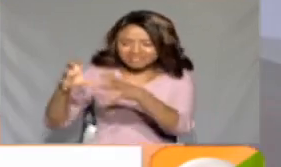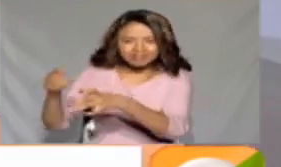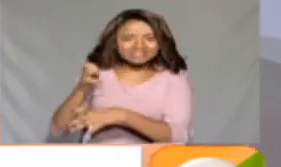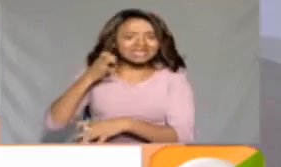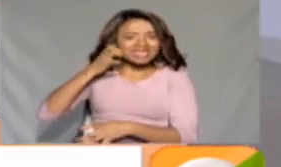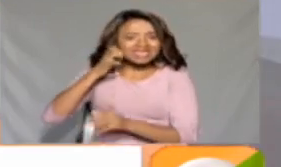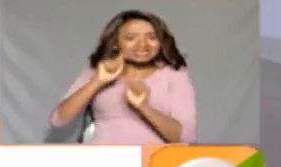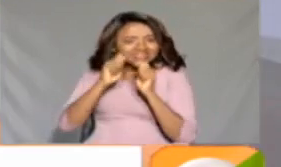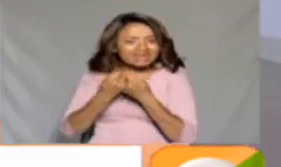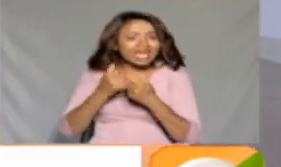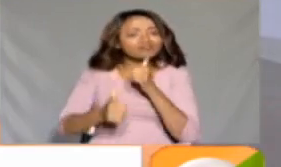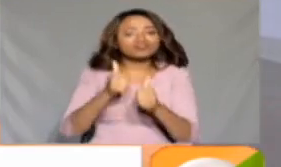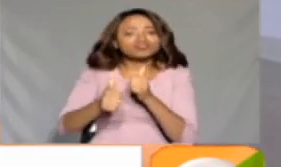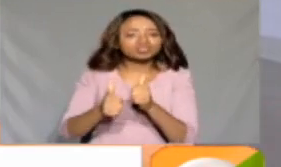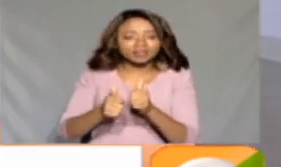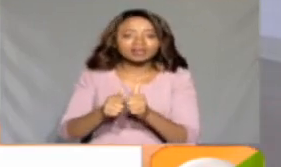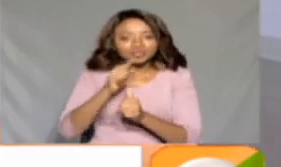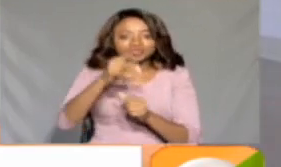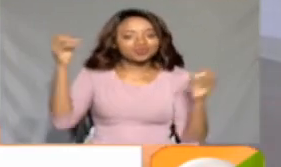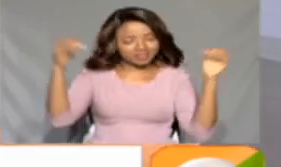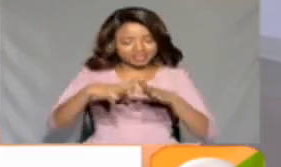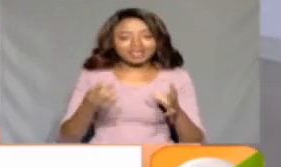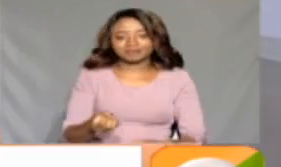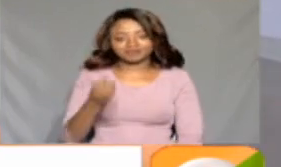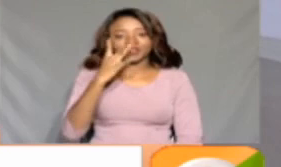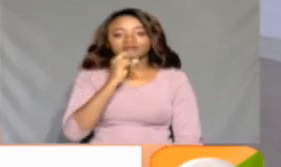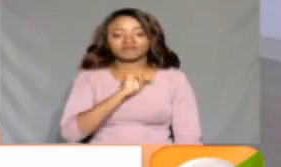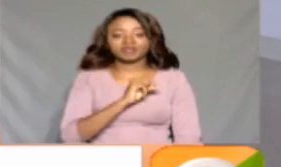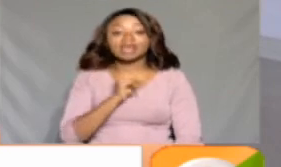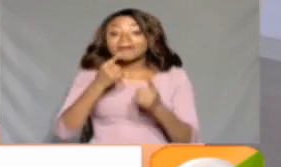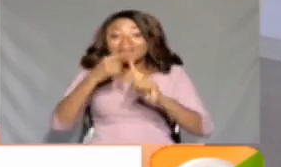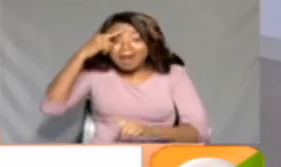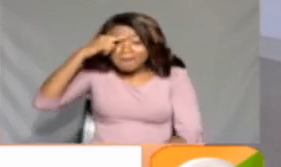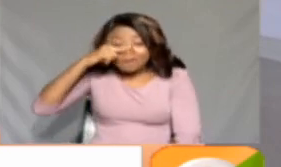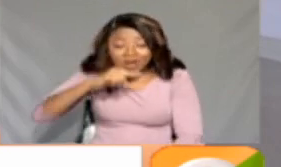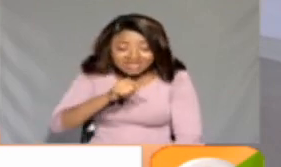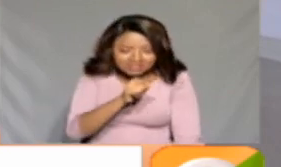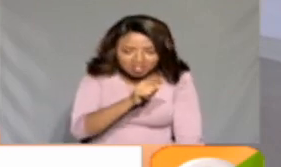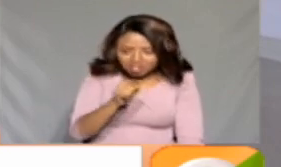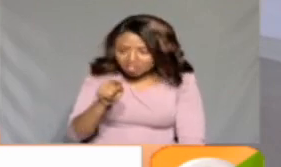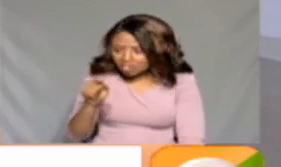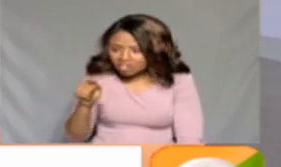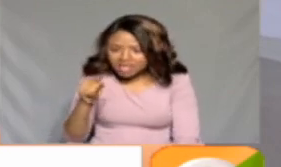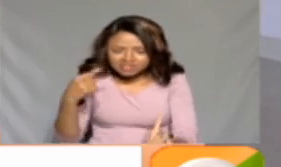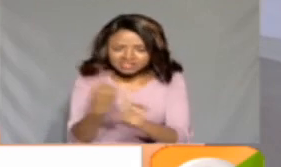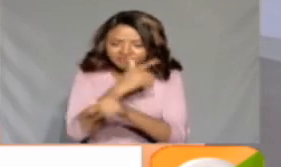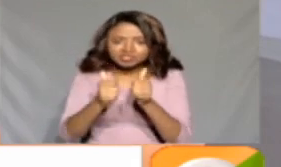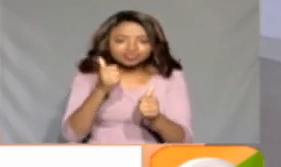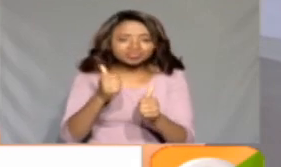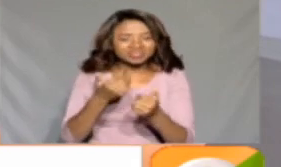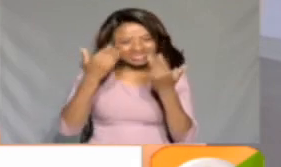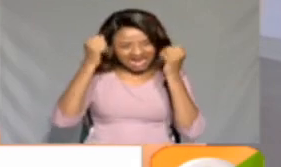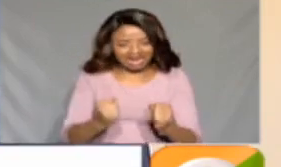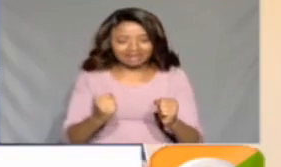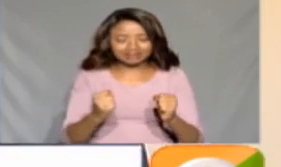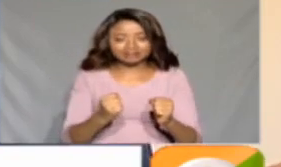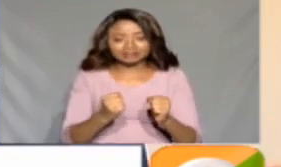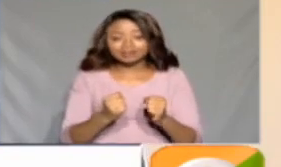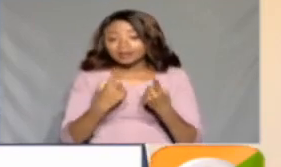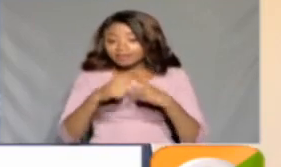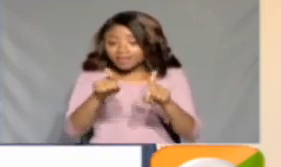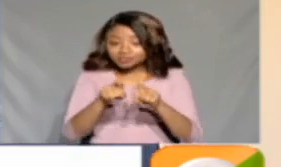in other words? I'm not indicting our party. I'm pointing at a problem. And I'm pointing at a problem which is in our political space. Okay. And